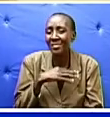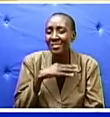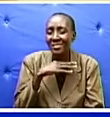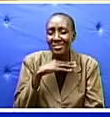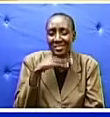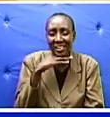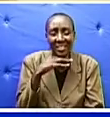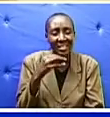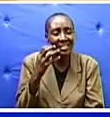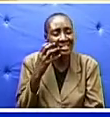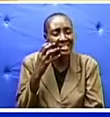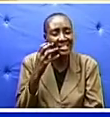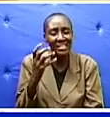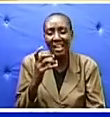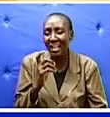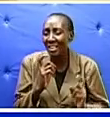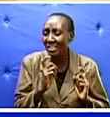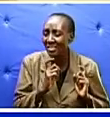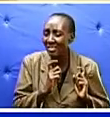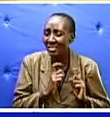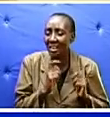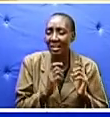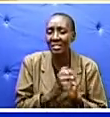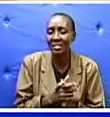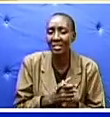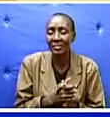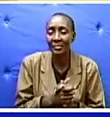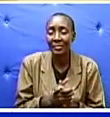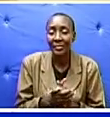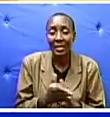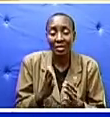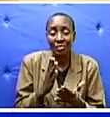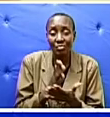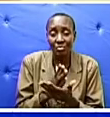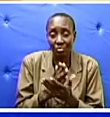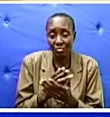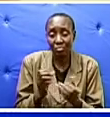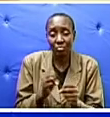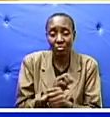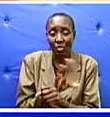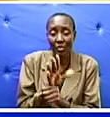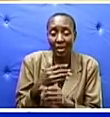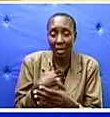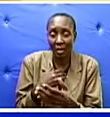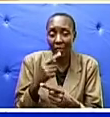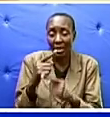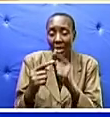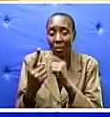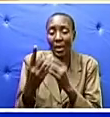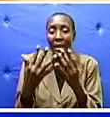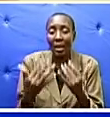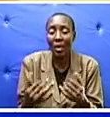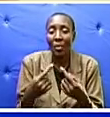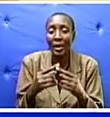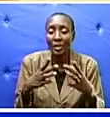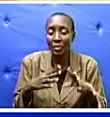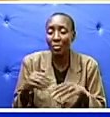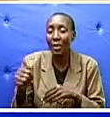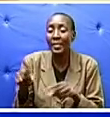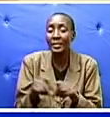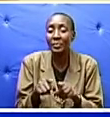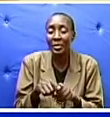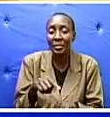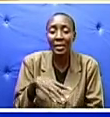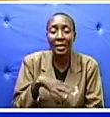way. Sure. So, but we have had the pandemic in the last 1 year, but we still have people dying from